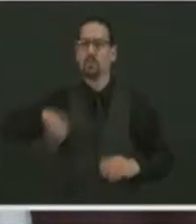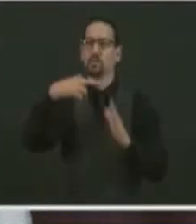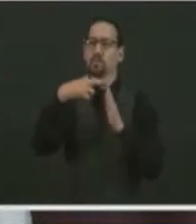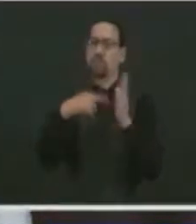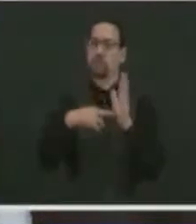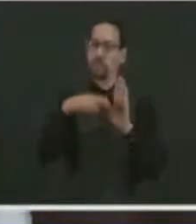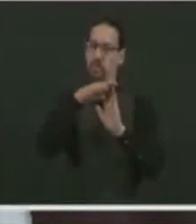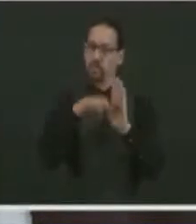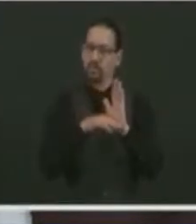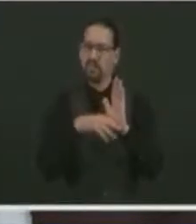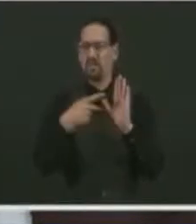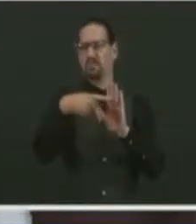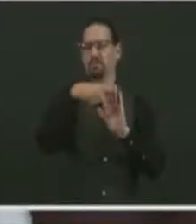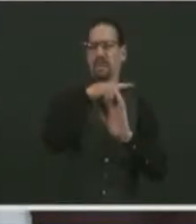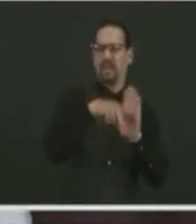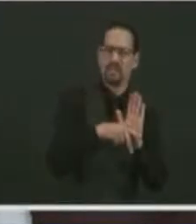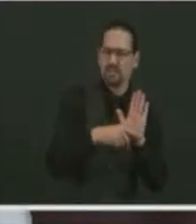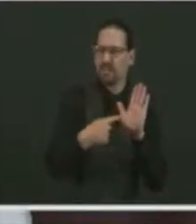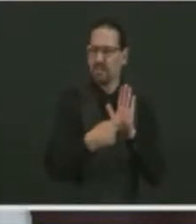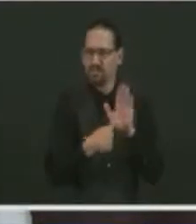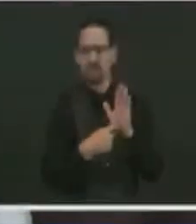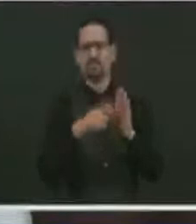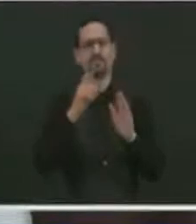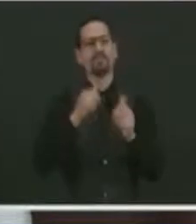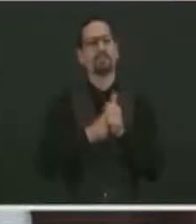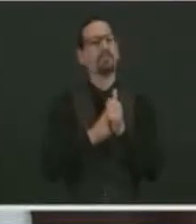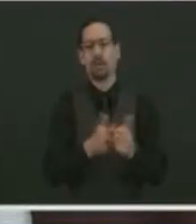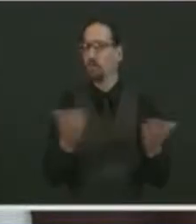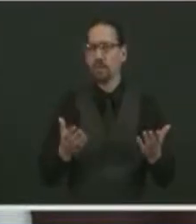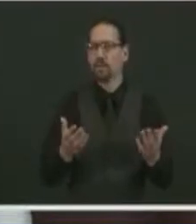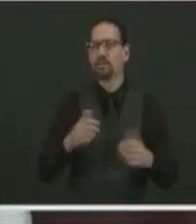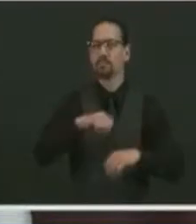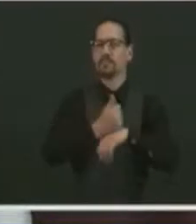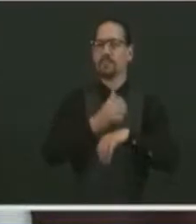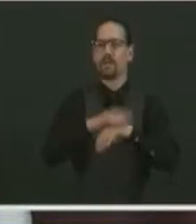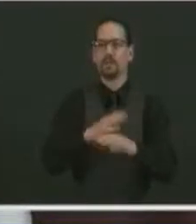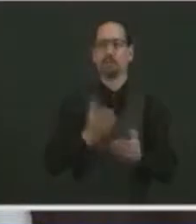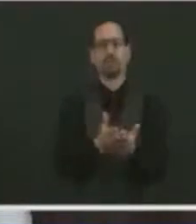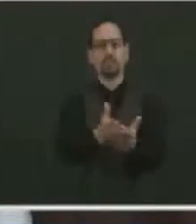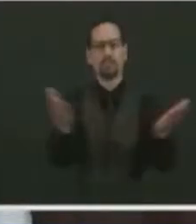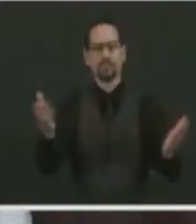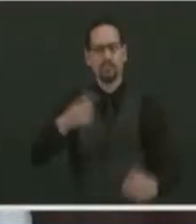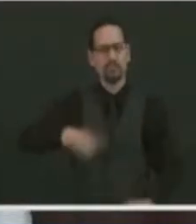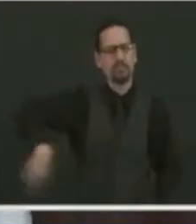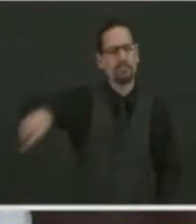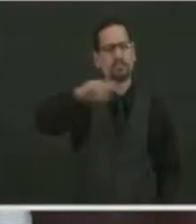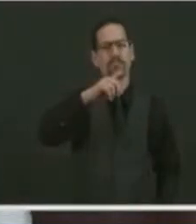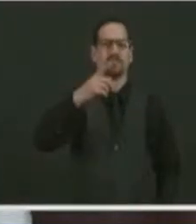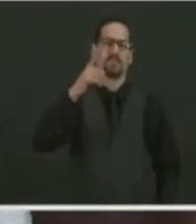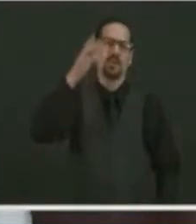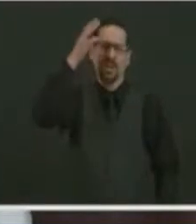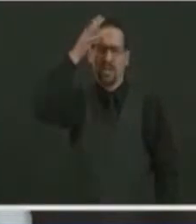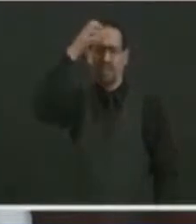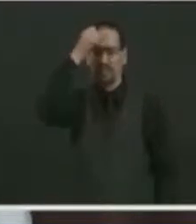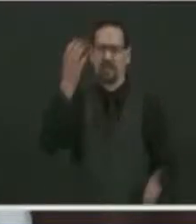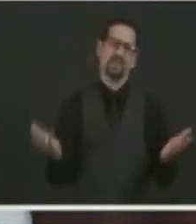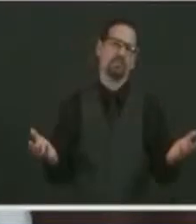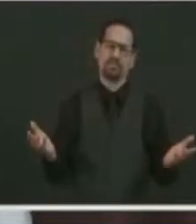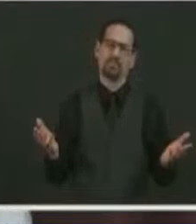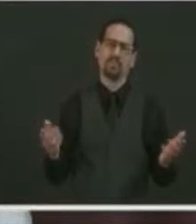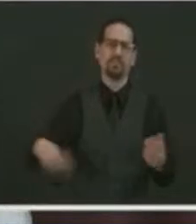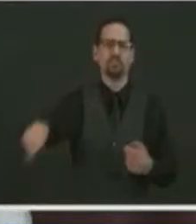all of the guidelines are based on common principles for keeping people